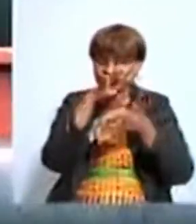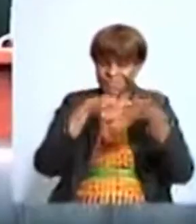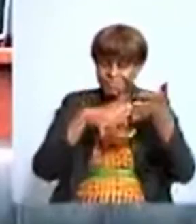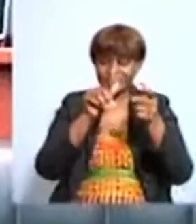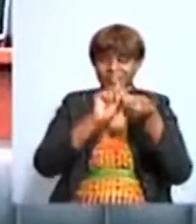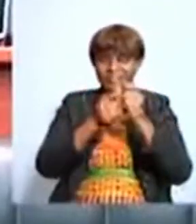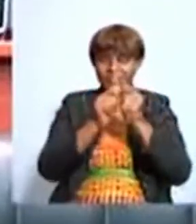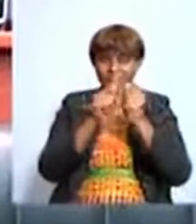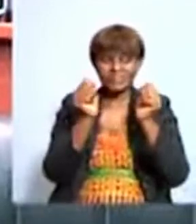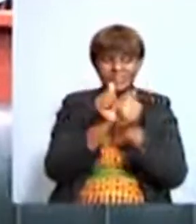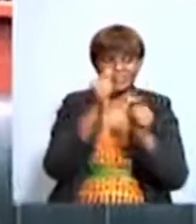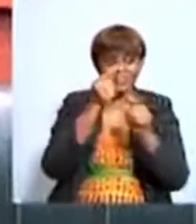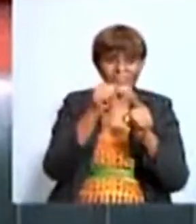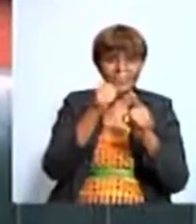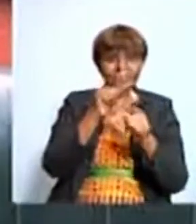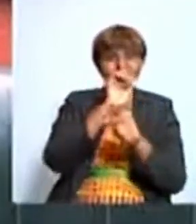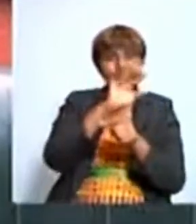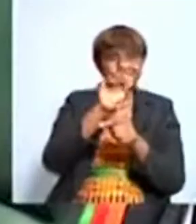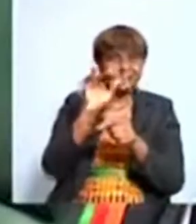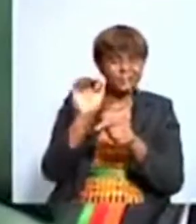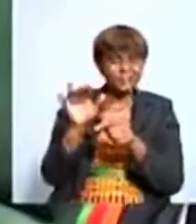with words as circulated.